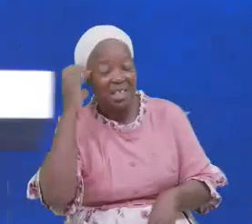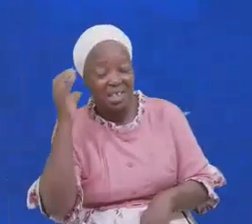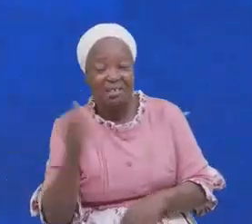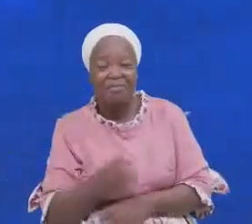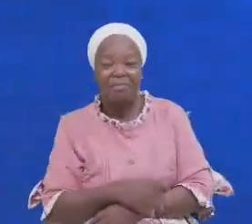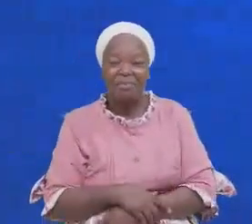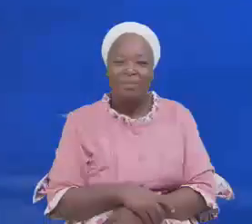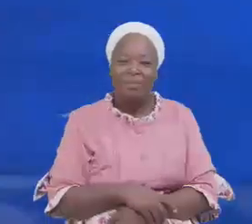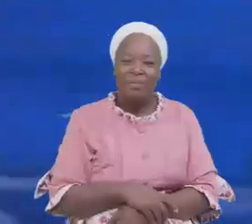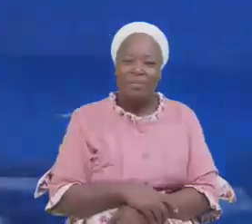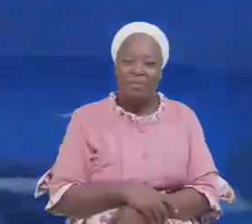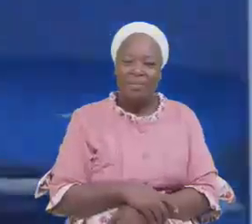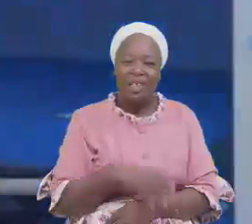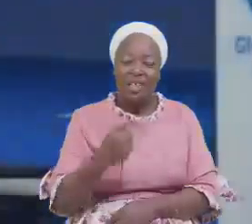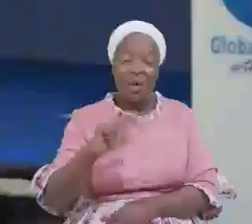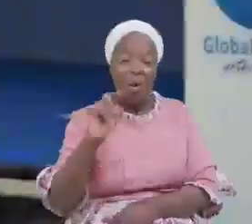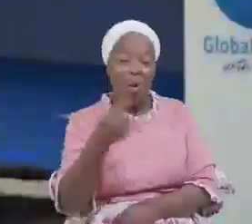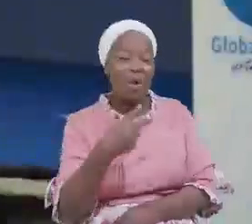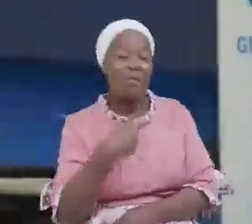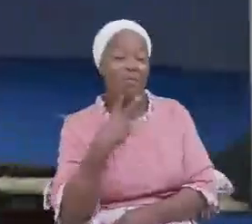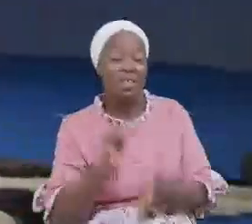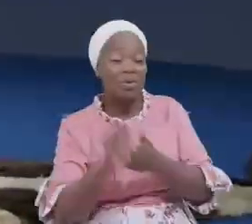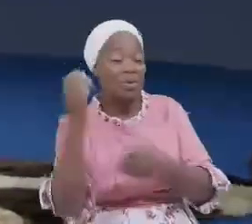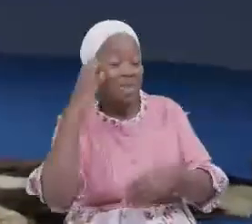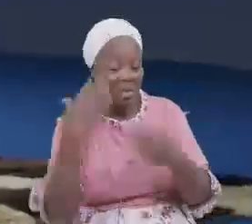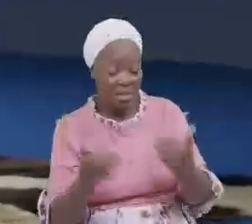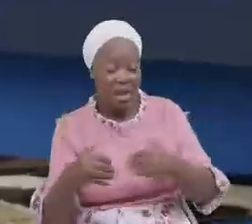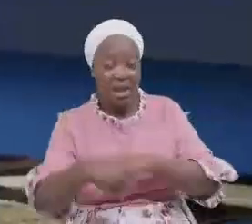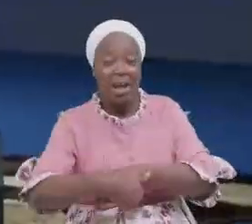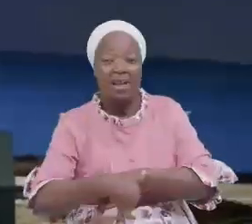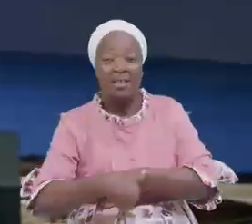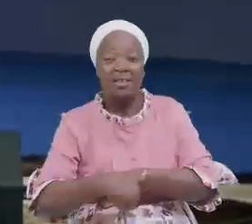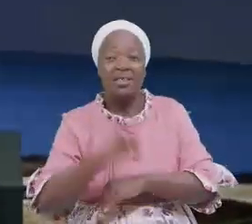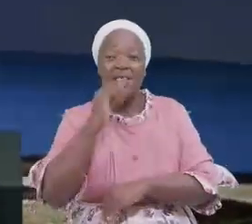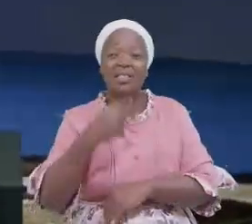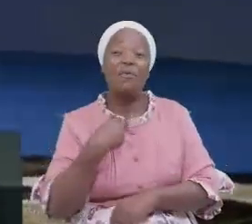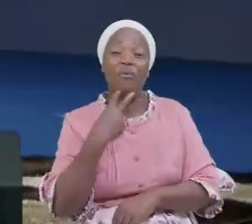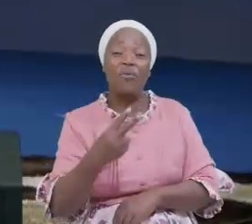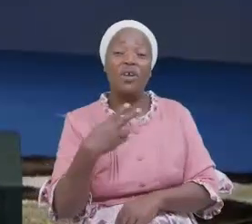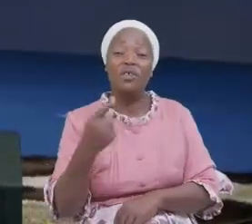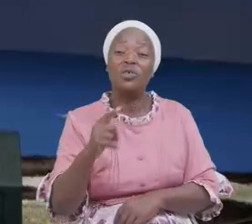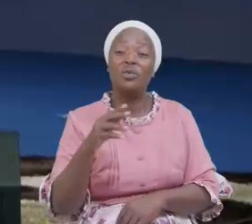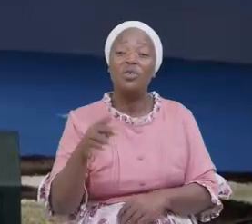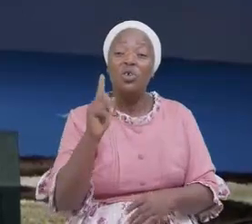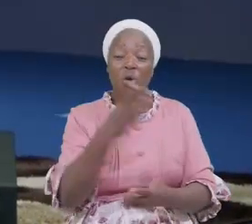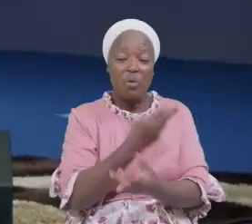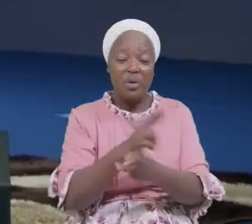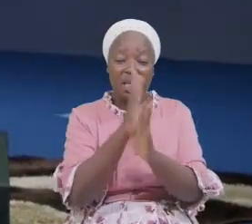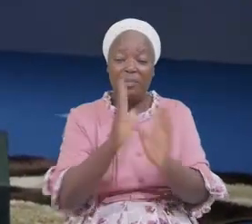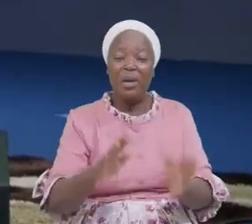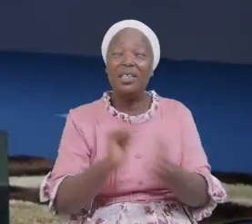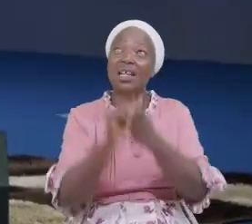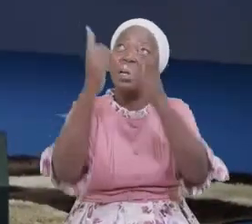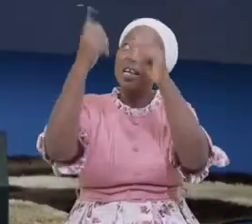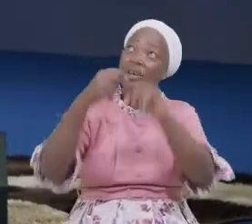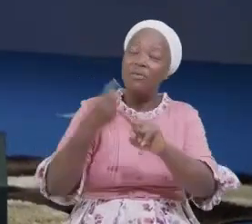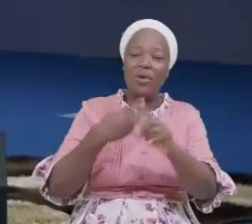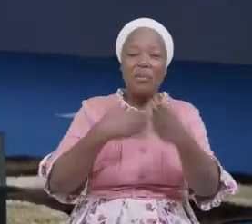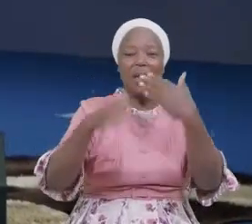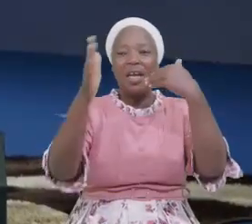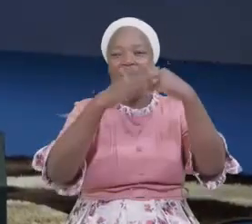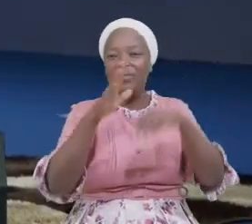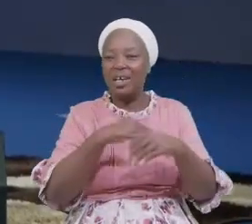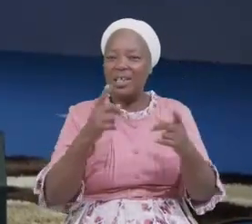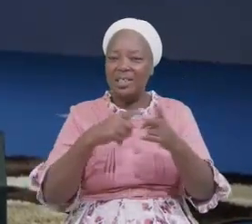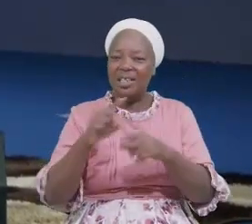The only voice you hear tonight is the voice of your Redeemer that came from heaven, and he's going